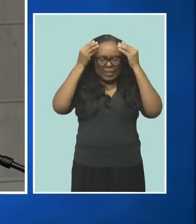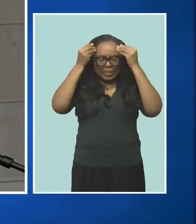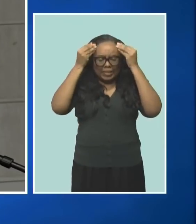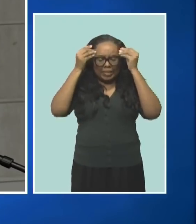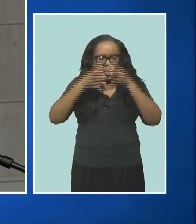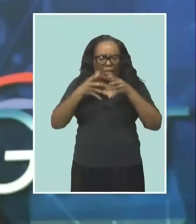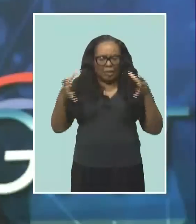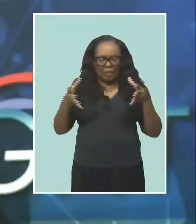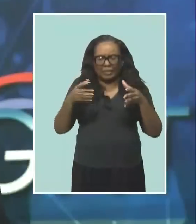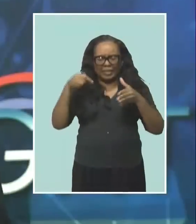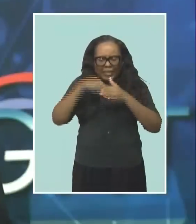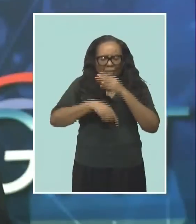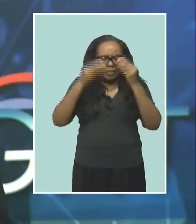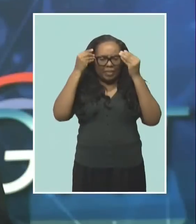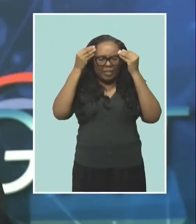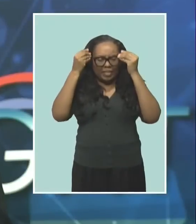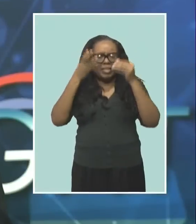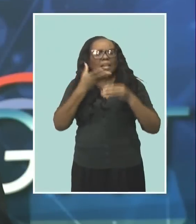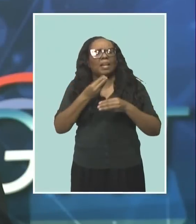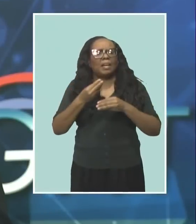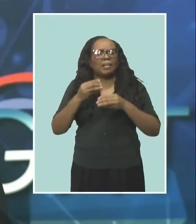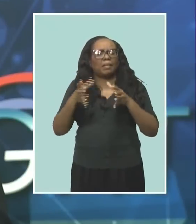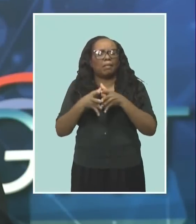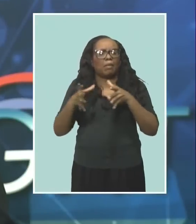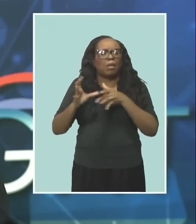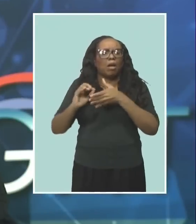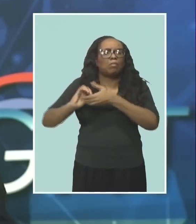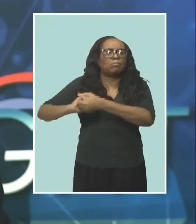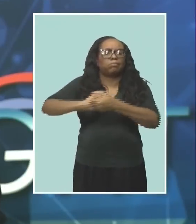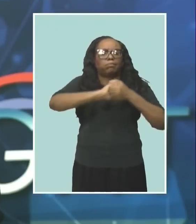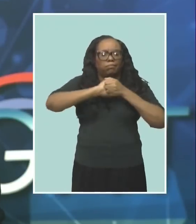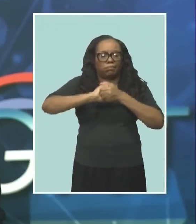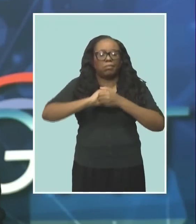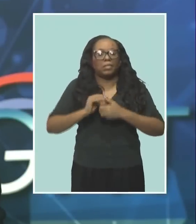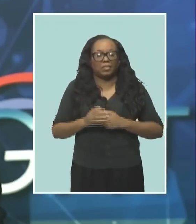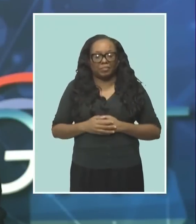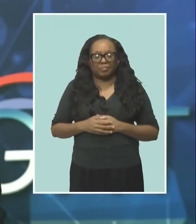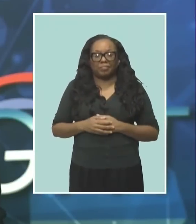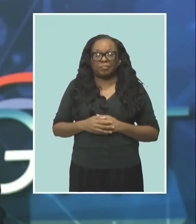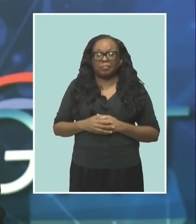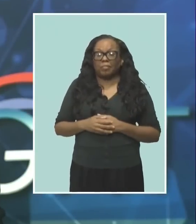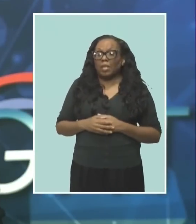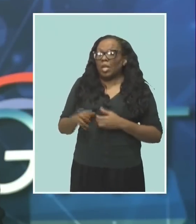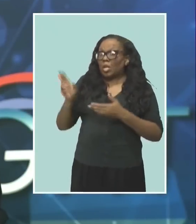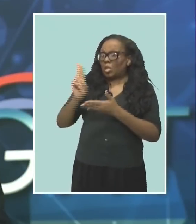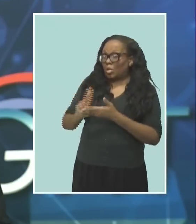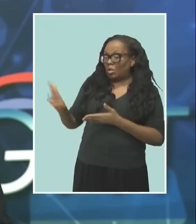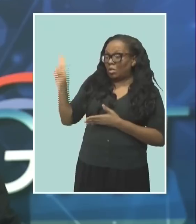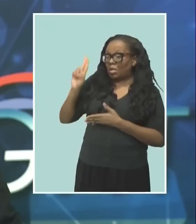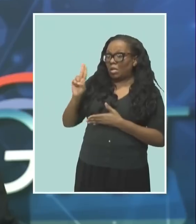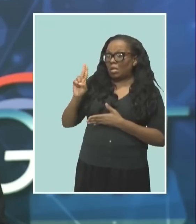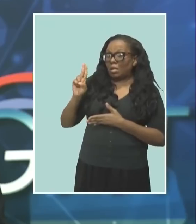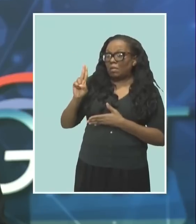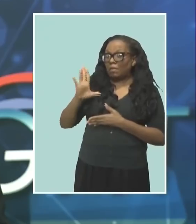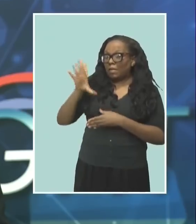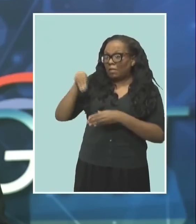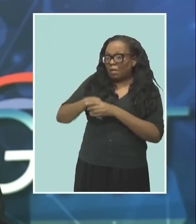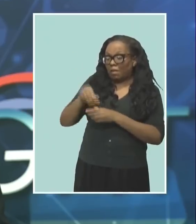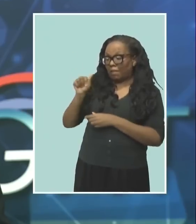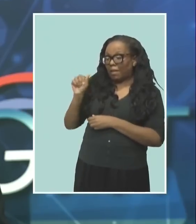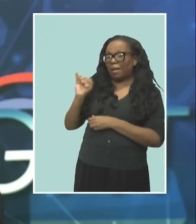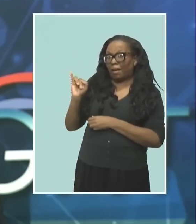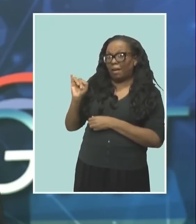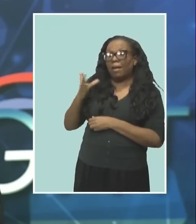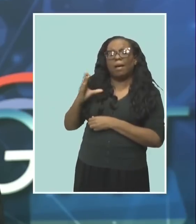innovation. Professor Landis says UWI embraces artificial intelligence and encourages its students to do